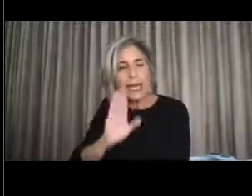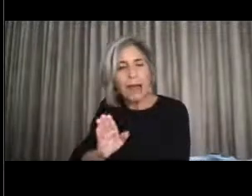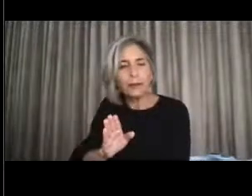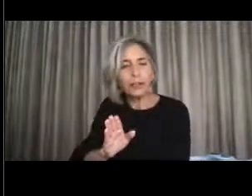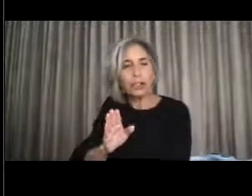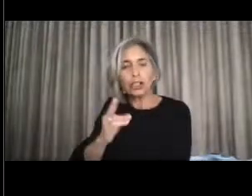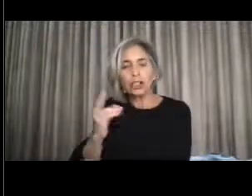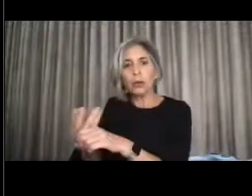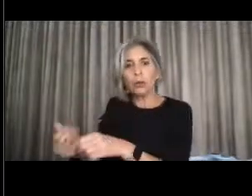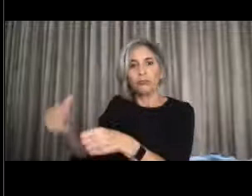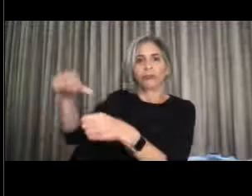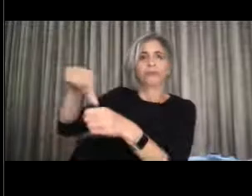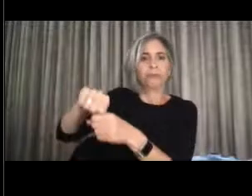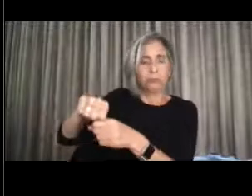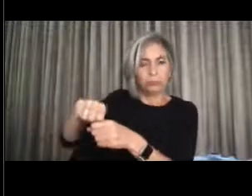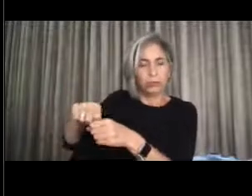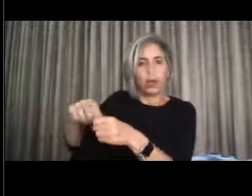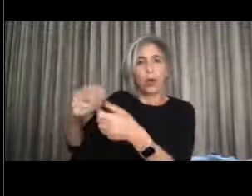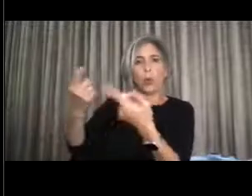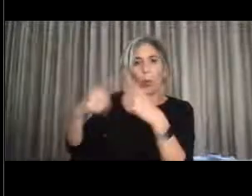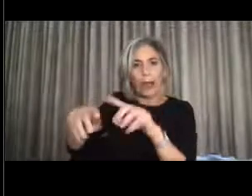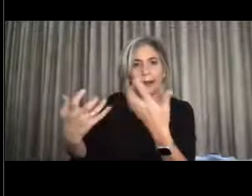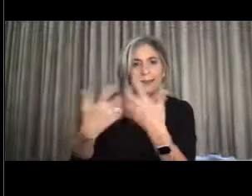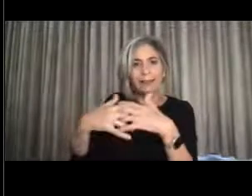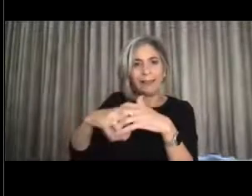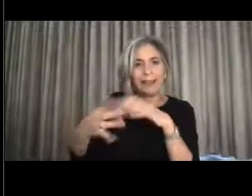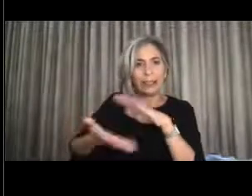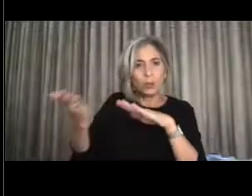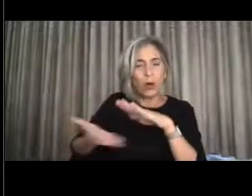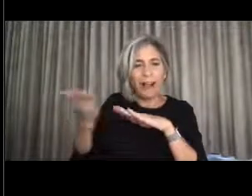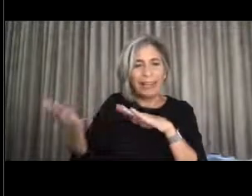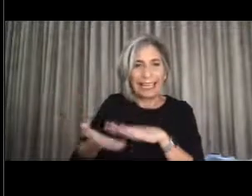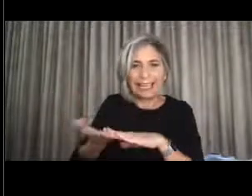the generator while it is running.